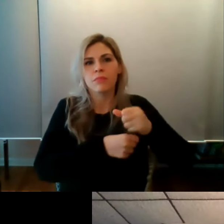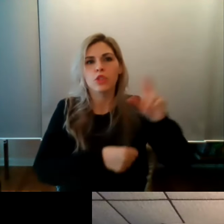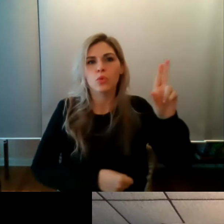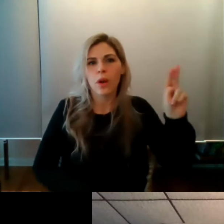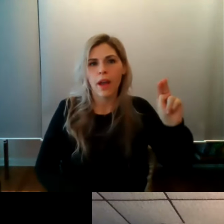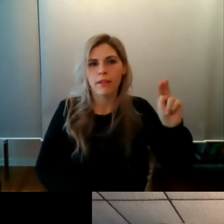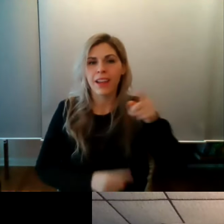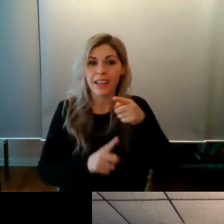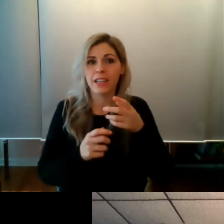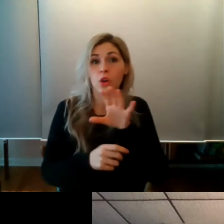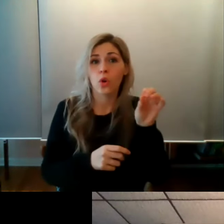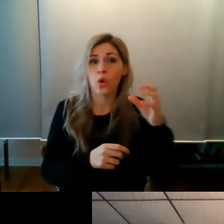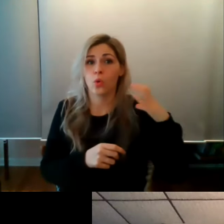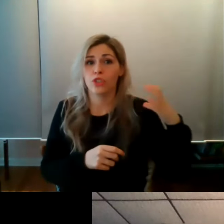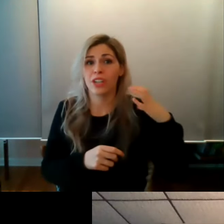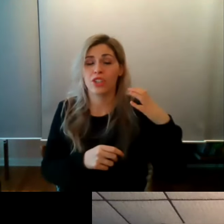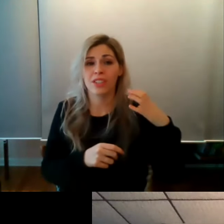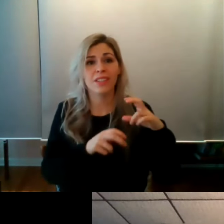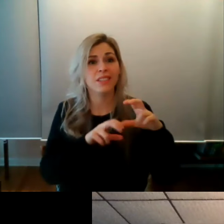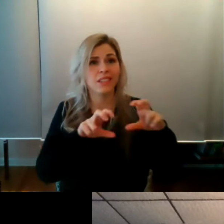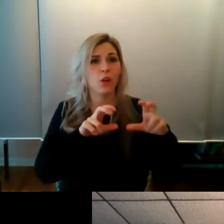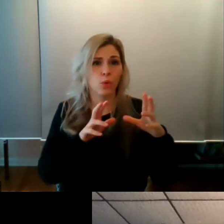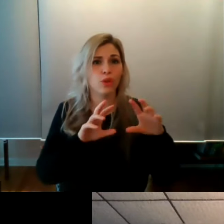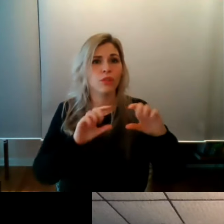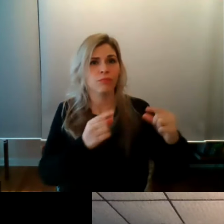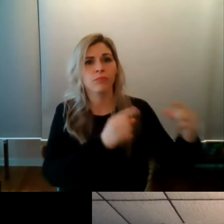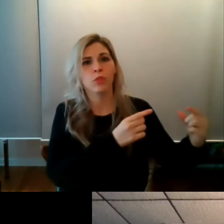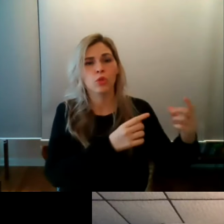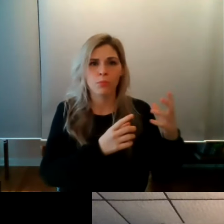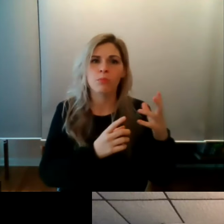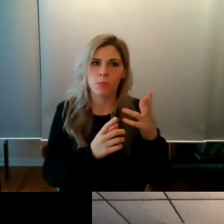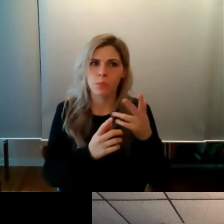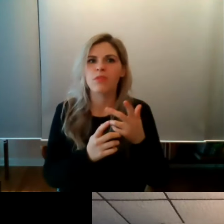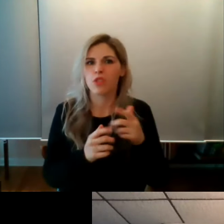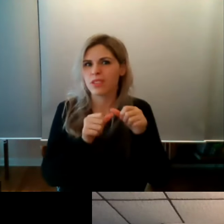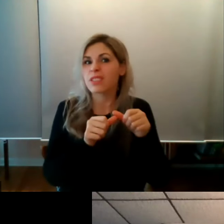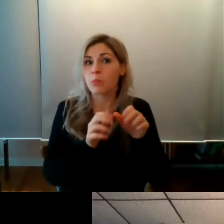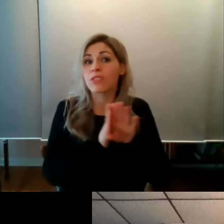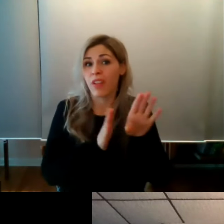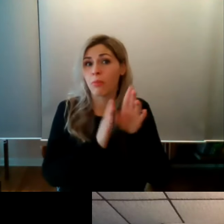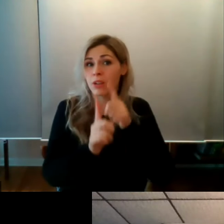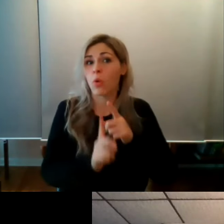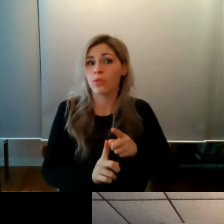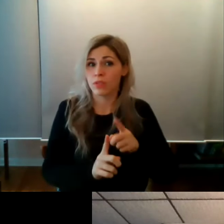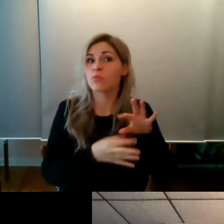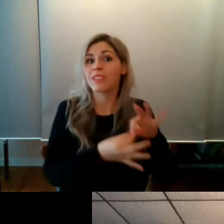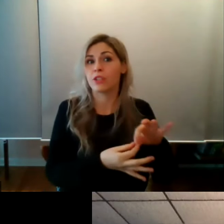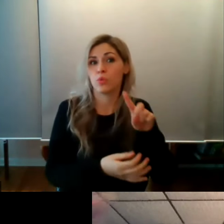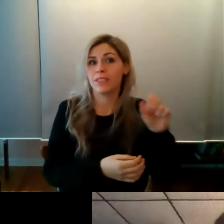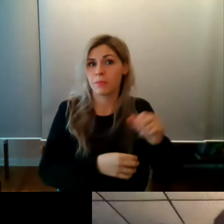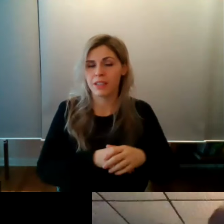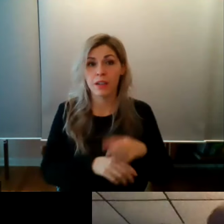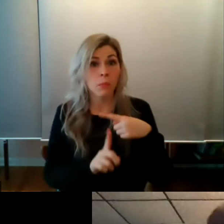stakeholder group of persons with disabilities to the high-level political forum on sustainable development goals. He was also